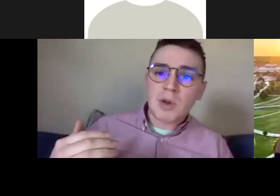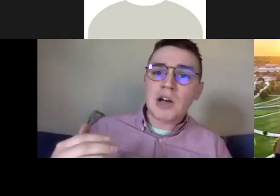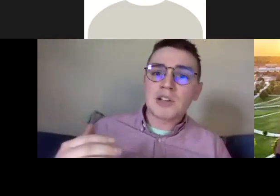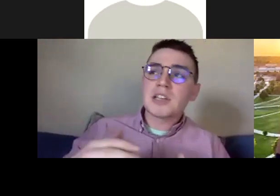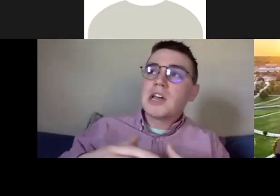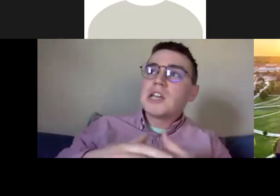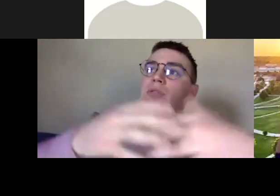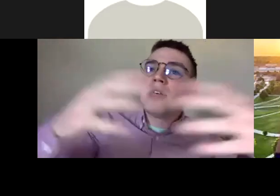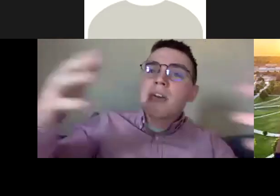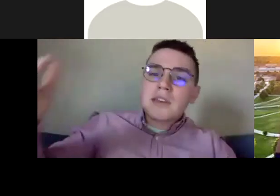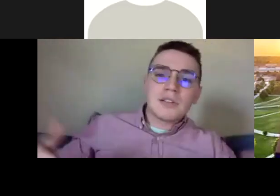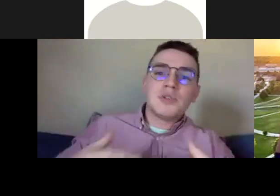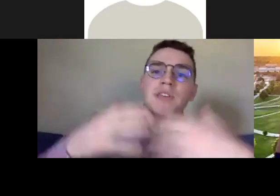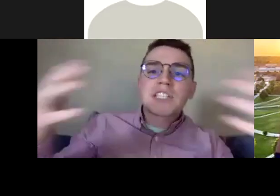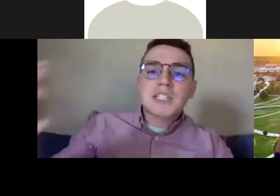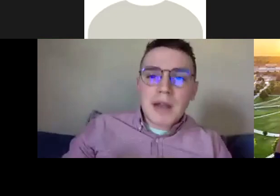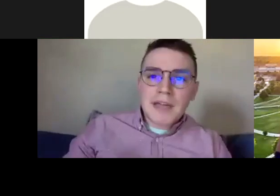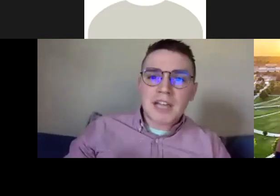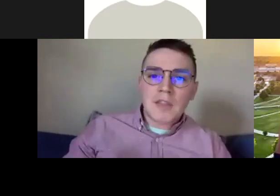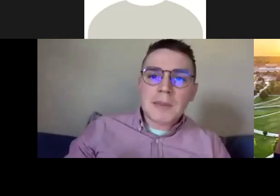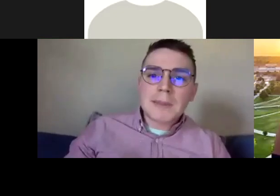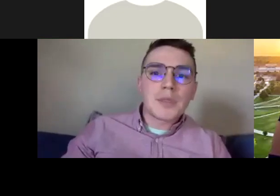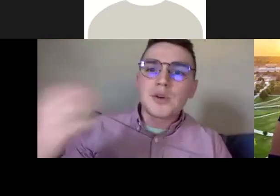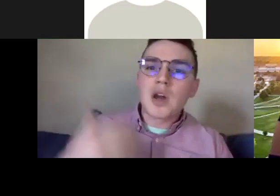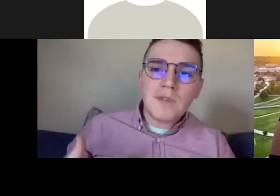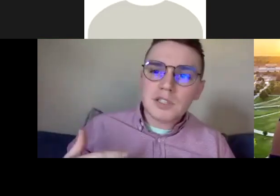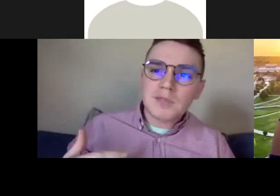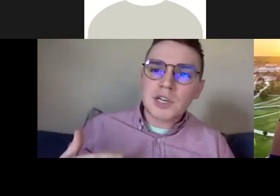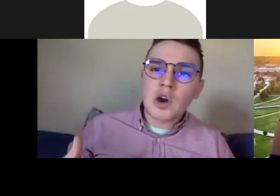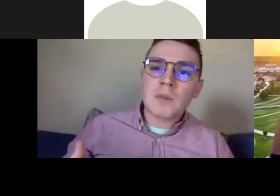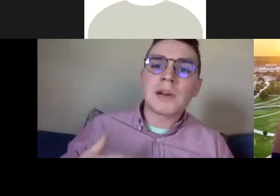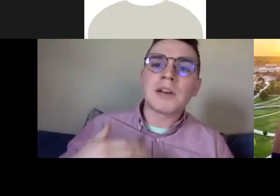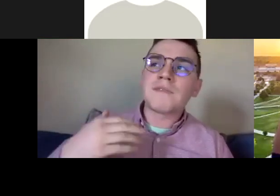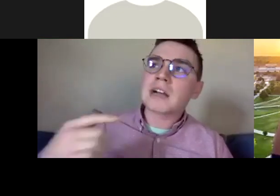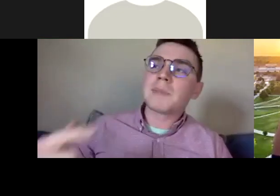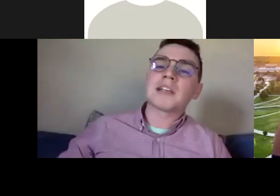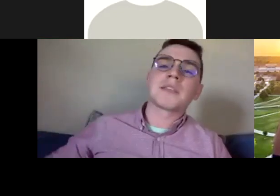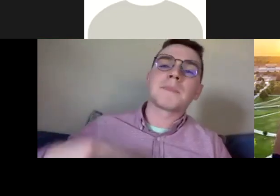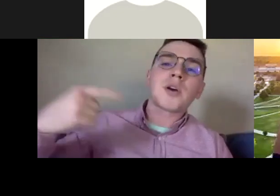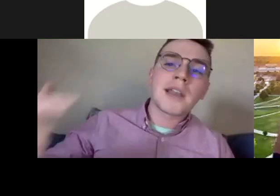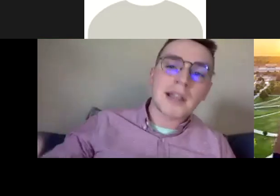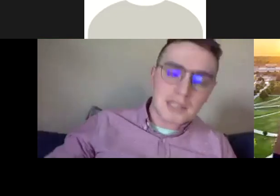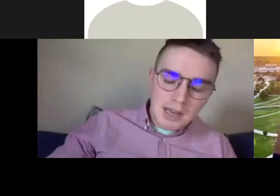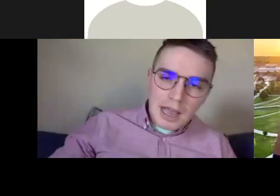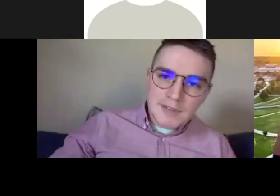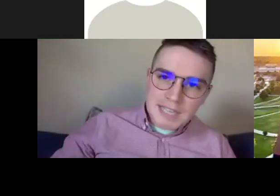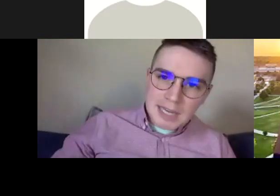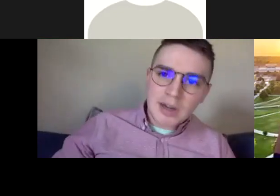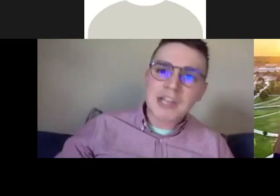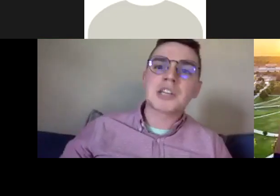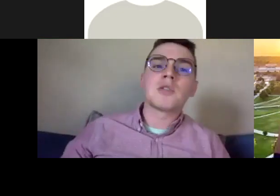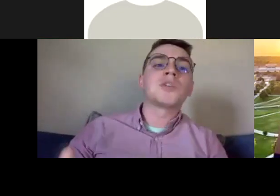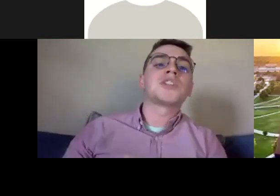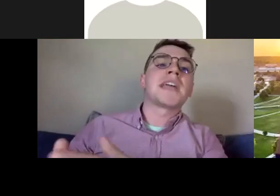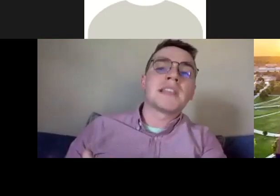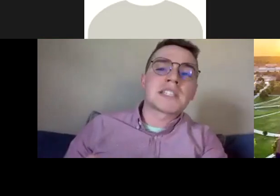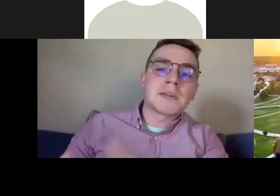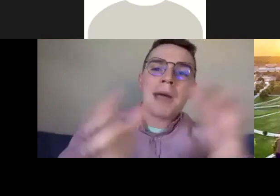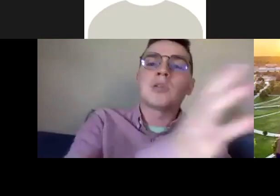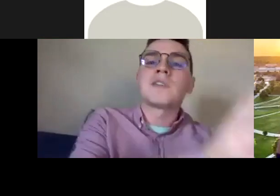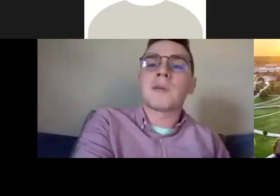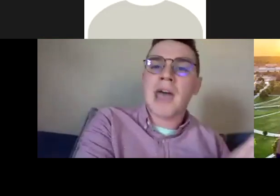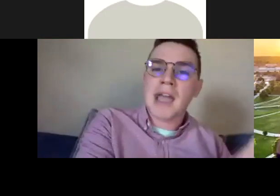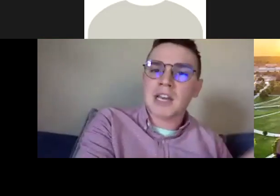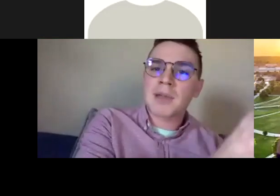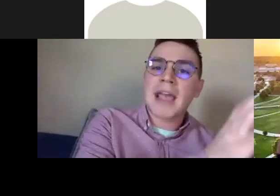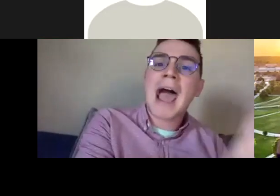someone else, you then spread that to other people through no fault of your own, but in fact, because of the product of segregation, which again is compounded